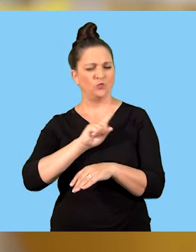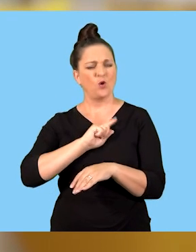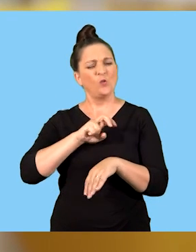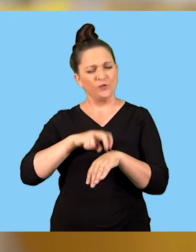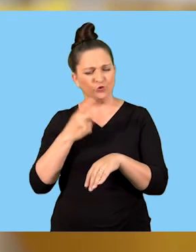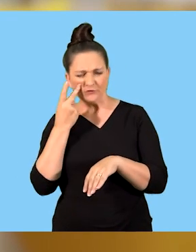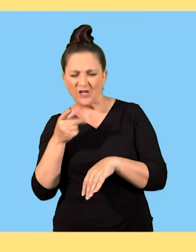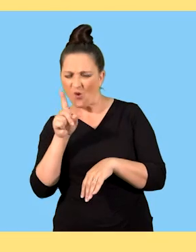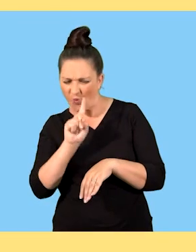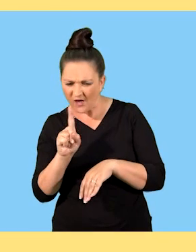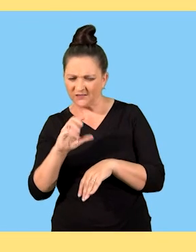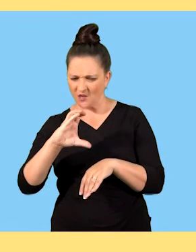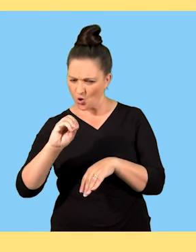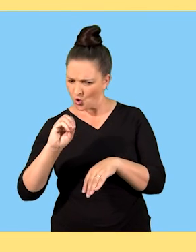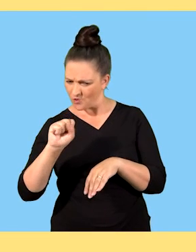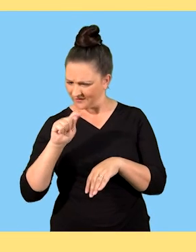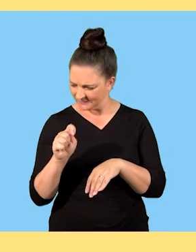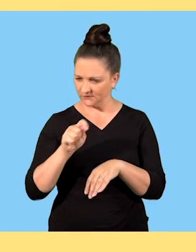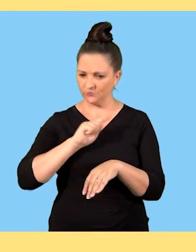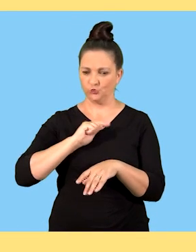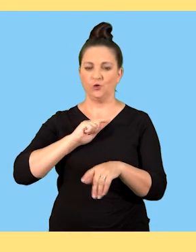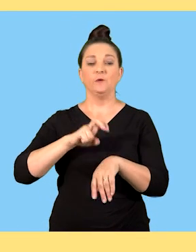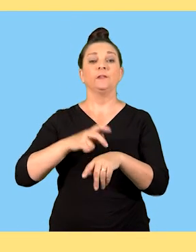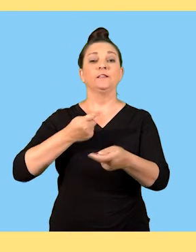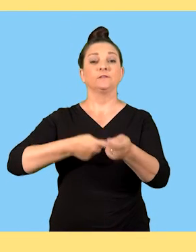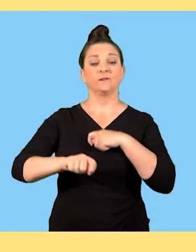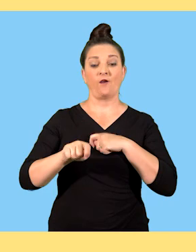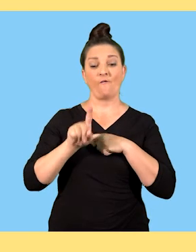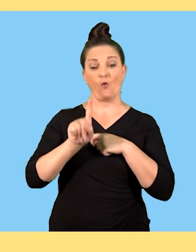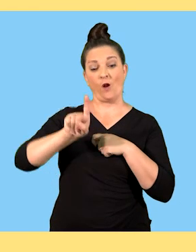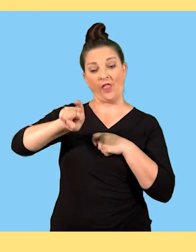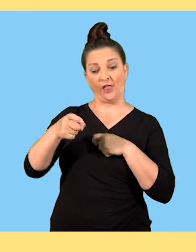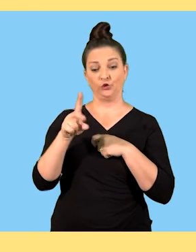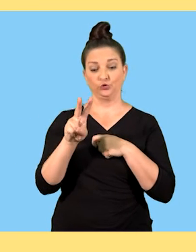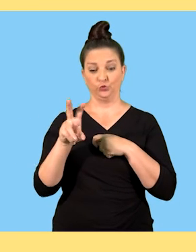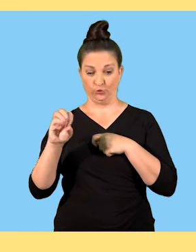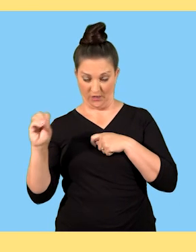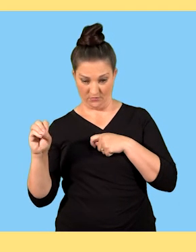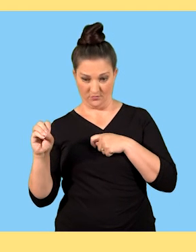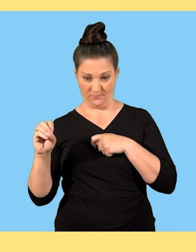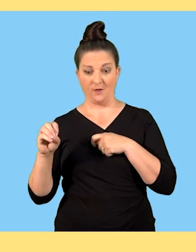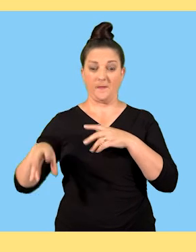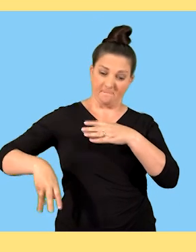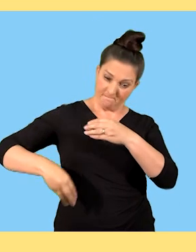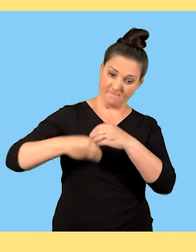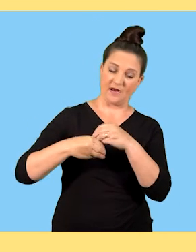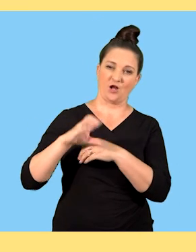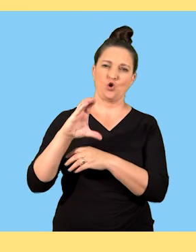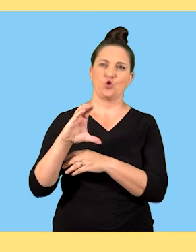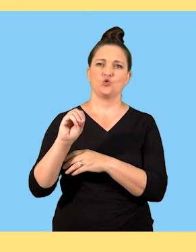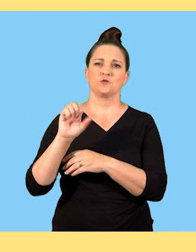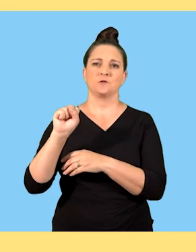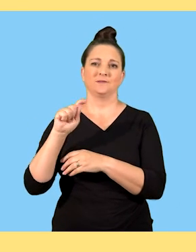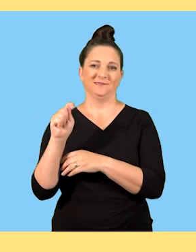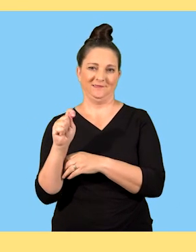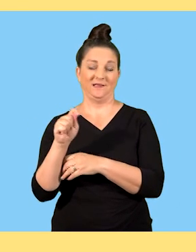adjust for the 1,200 as well as the cost. In order for us to get the cost, we would then